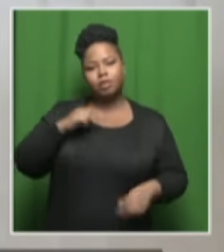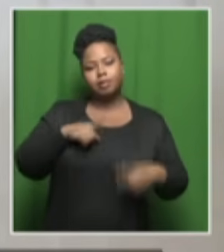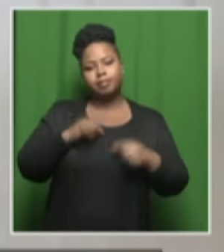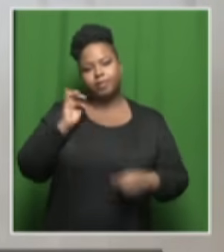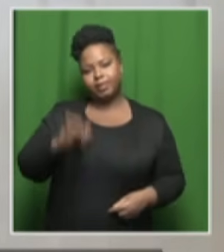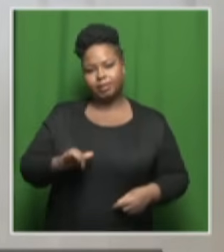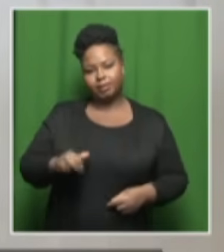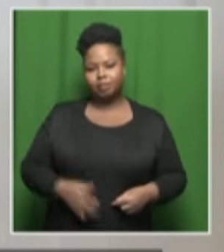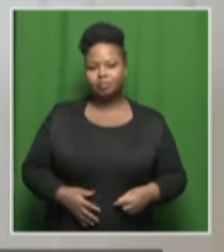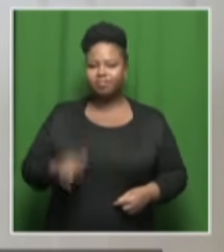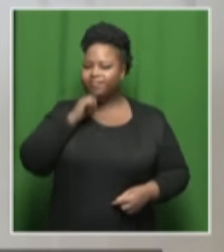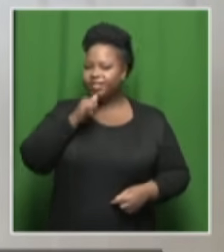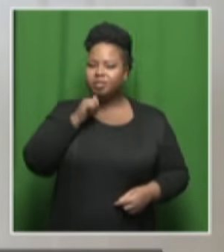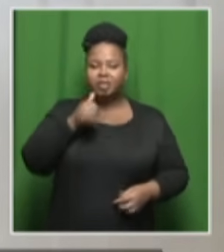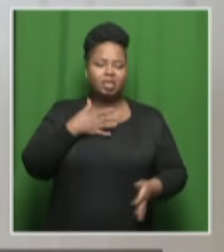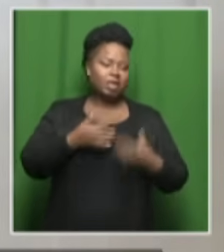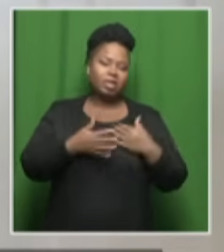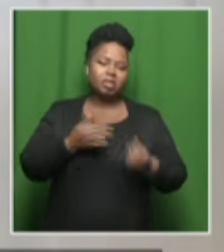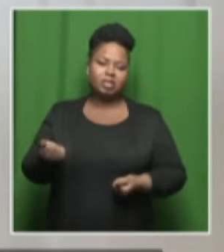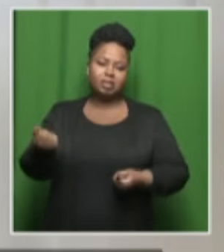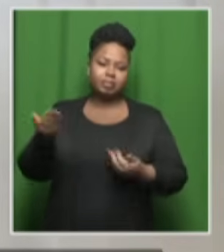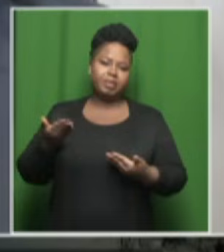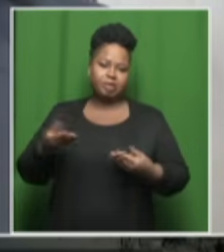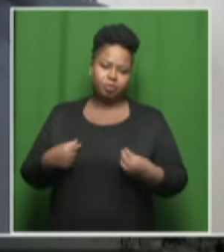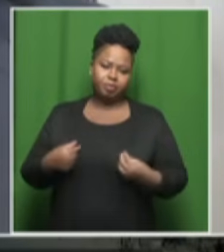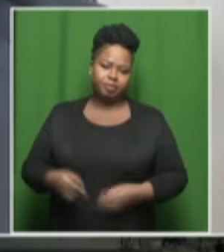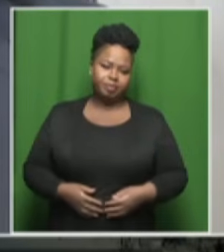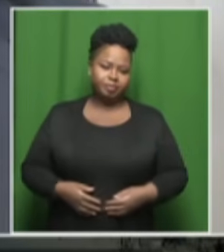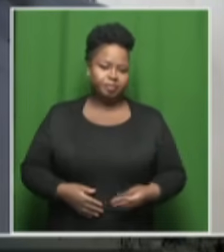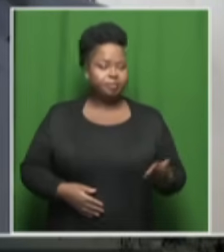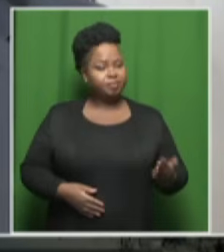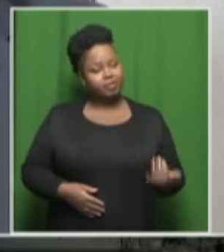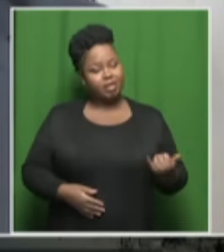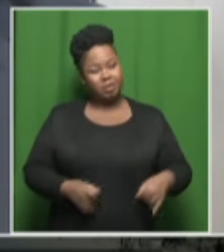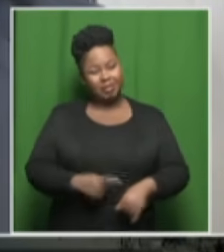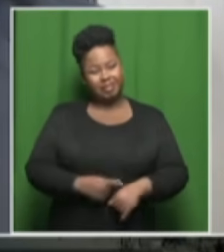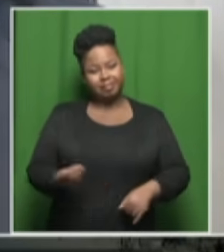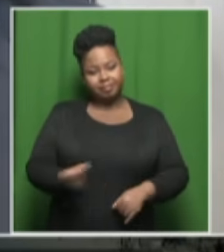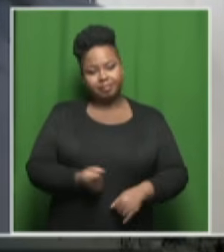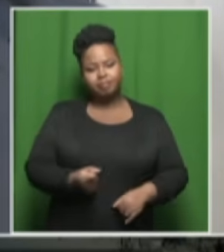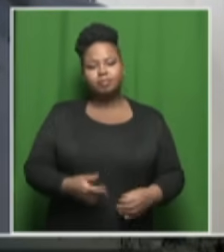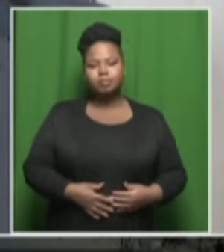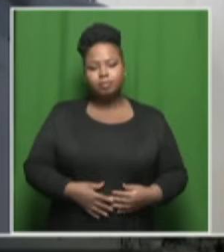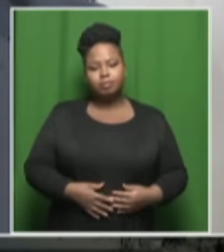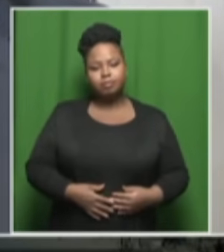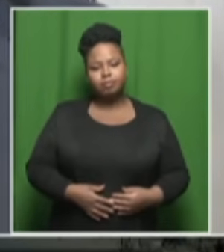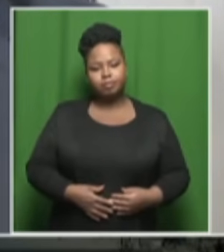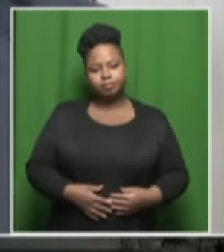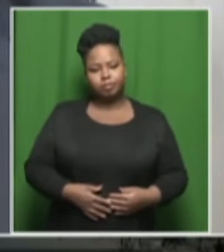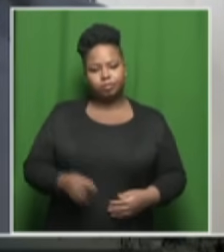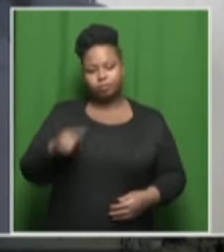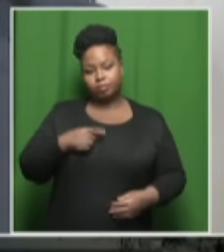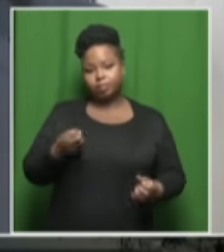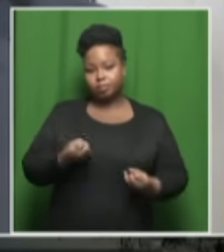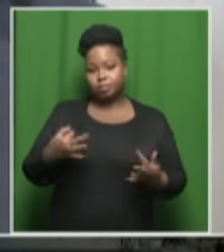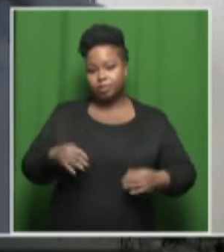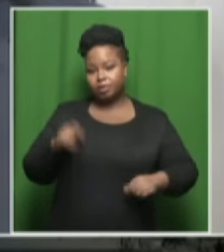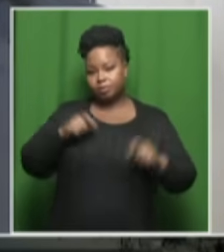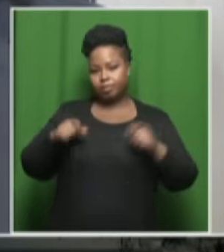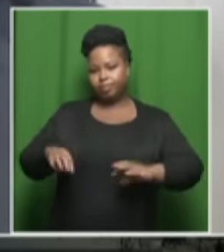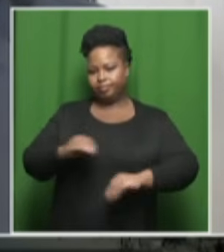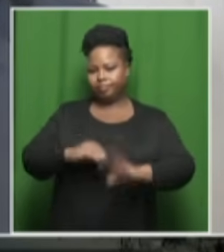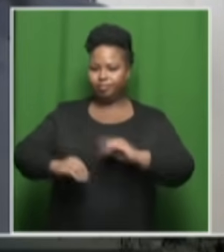that, regardless of whatever that has been submitted to me. Just a quick one as we run out of time here, and I need to squeeze this in because it's what a lot of people are talking